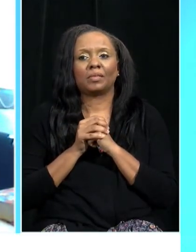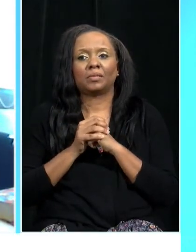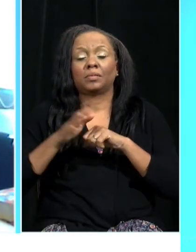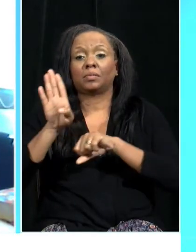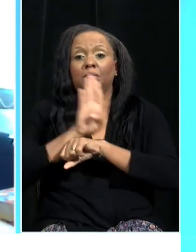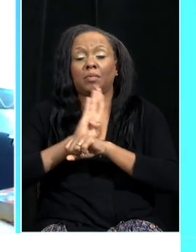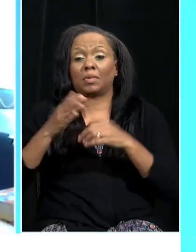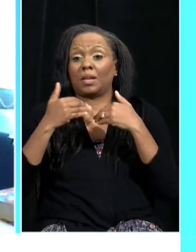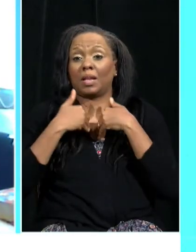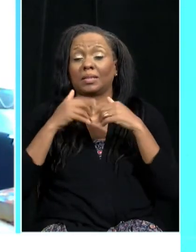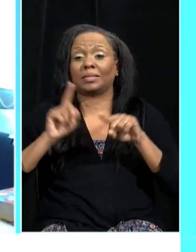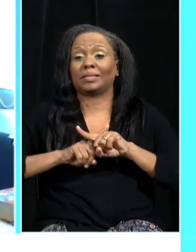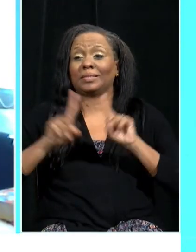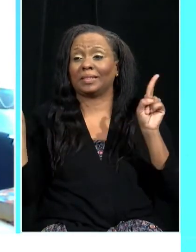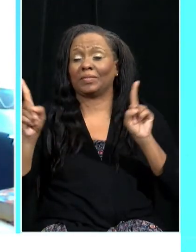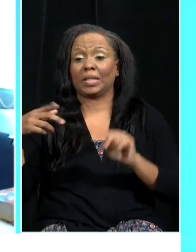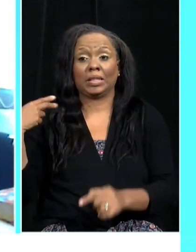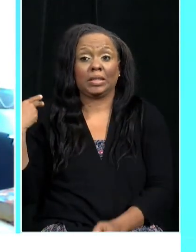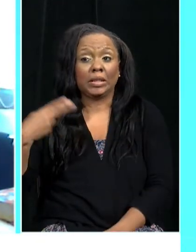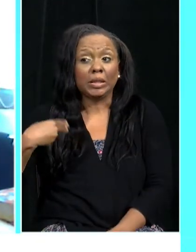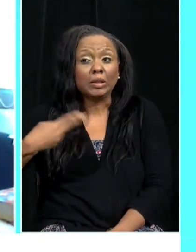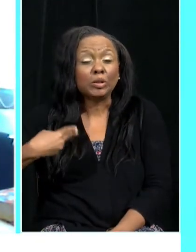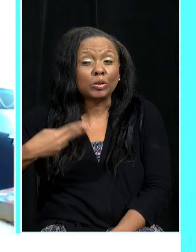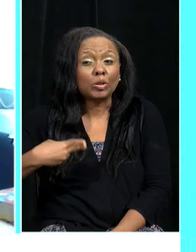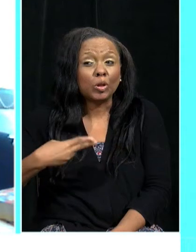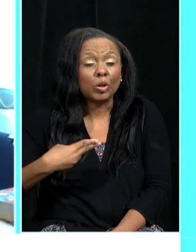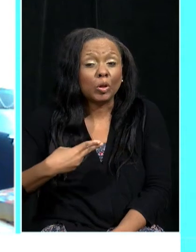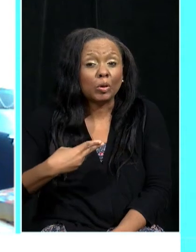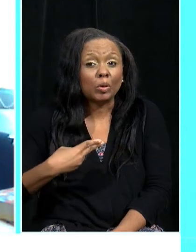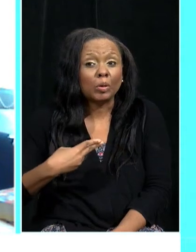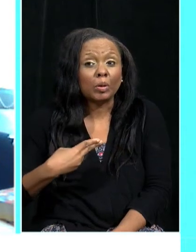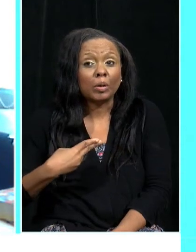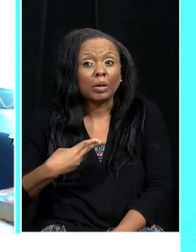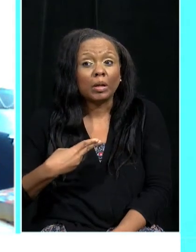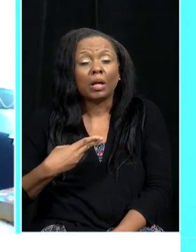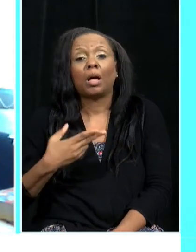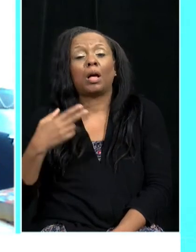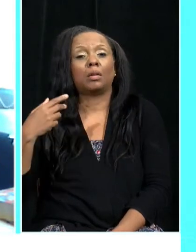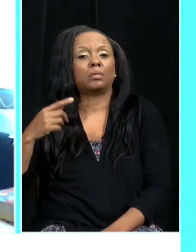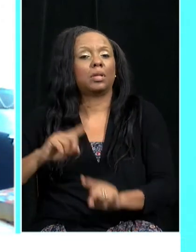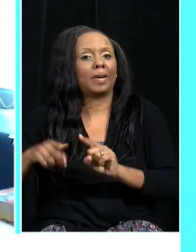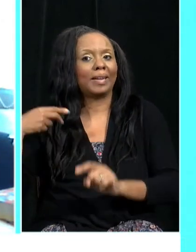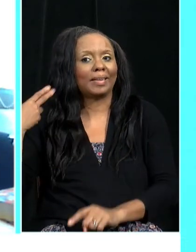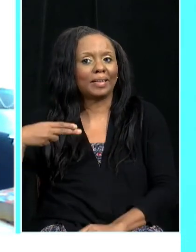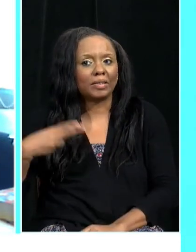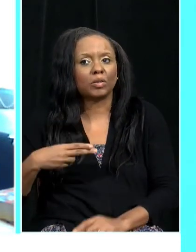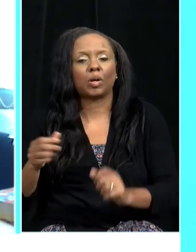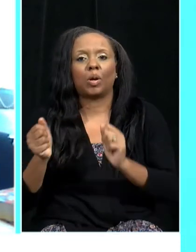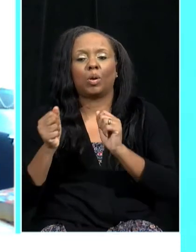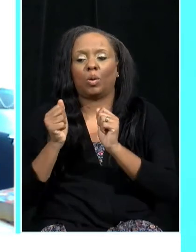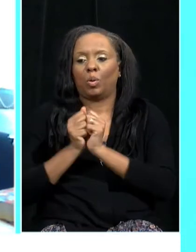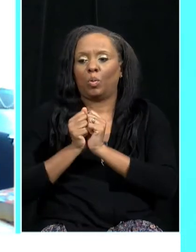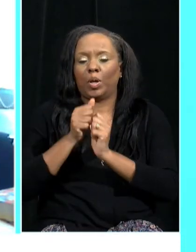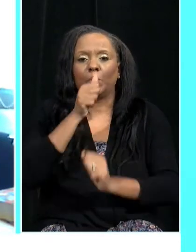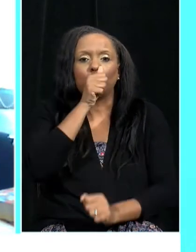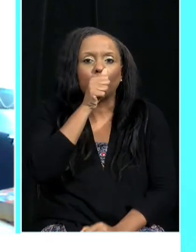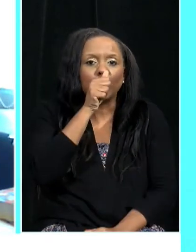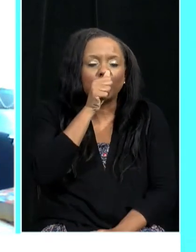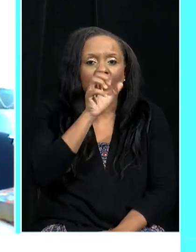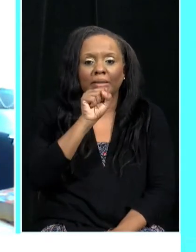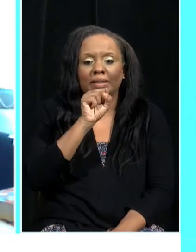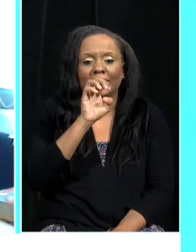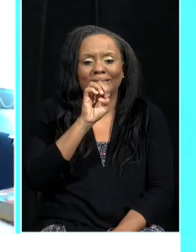historical, indeed, the Anglophone Caribbean, we have different historical and institutional starting points. We when we speak of private